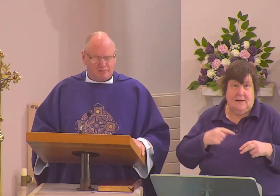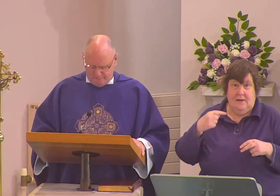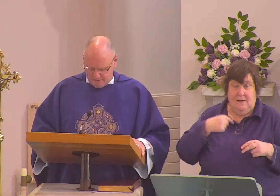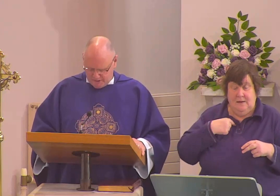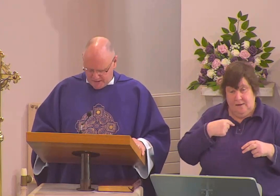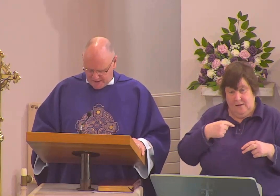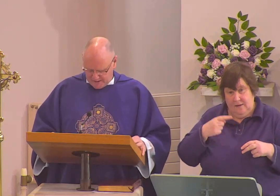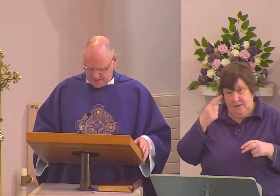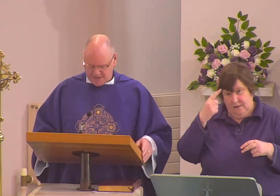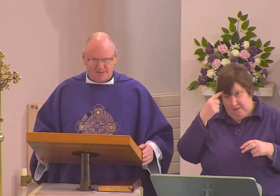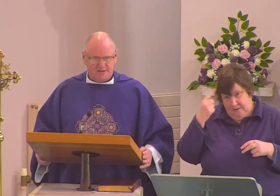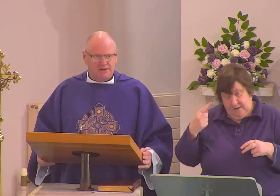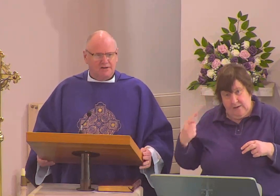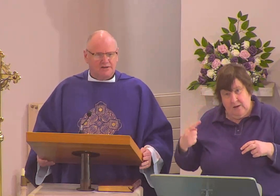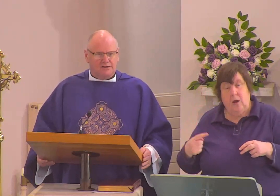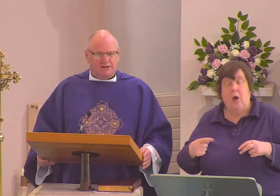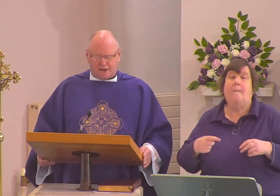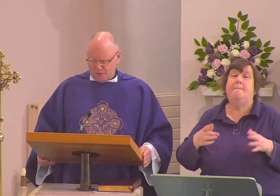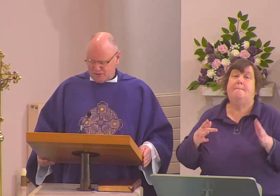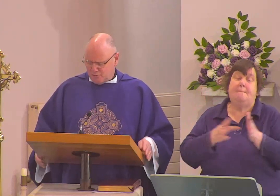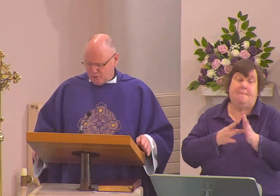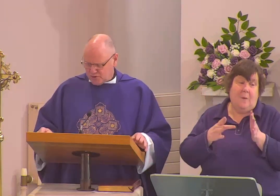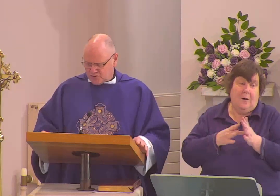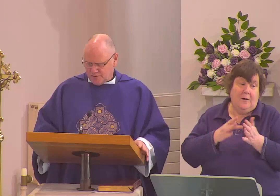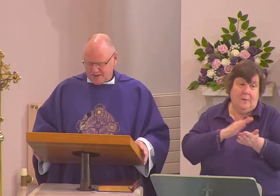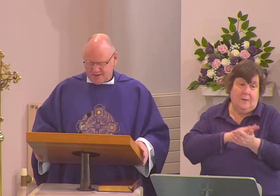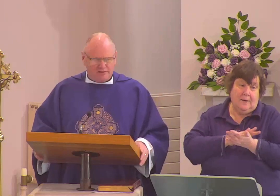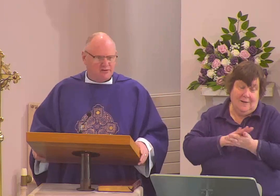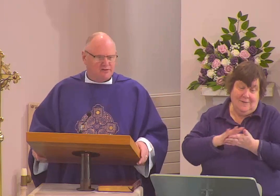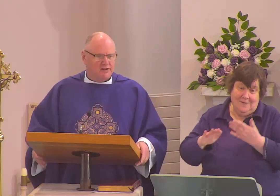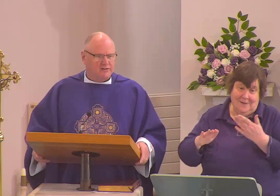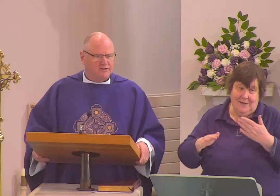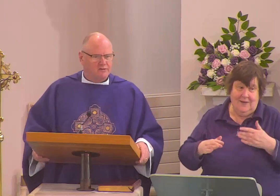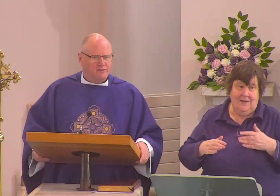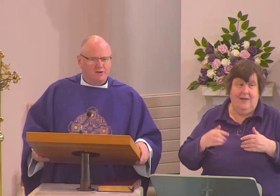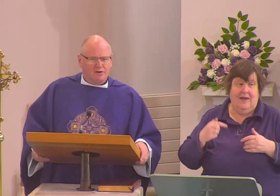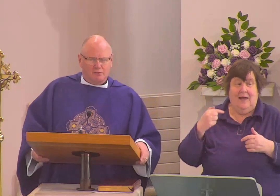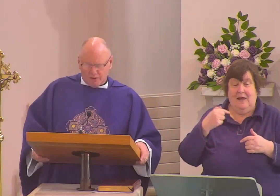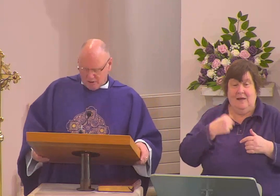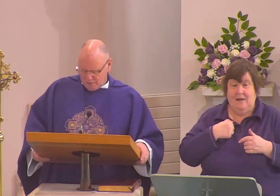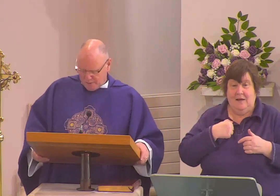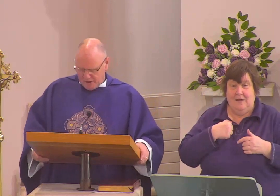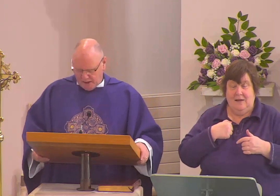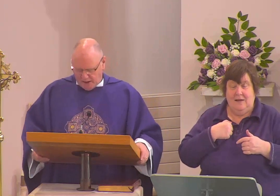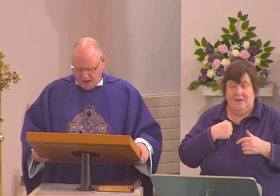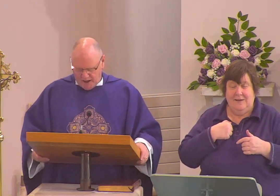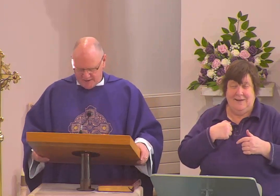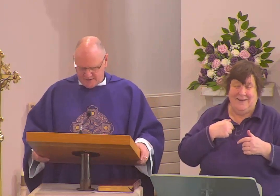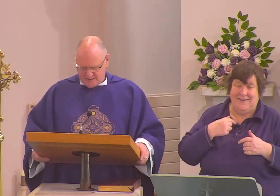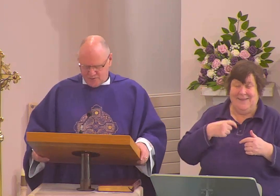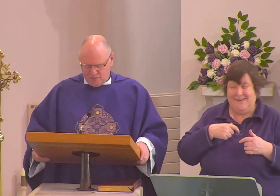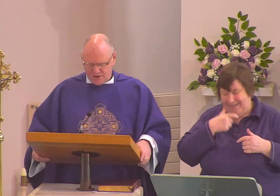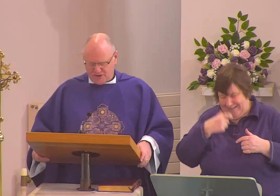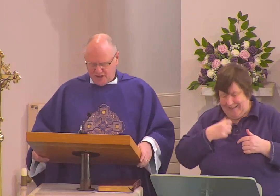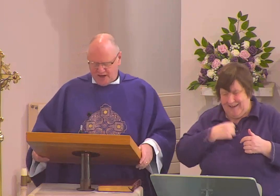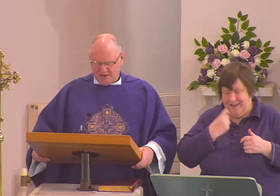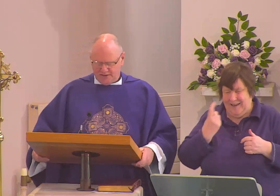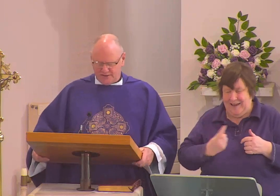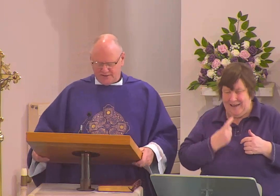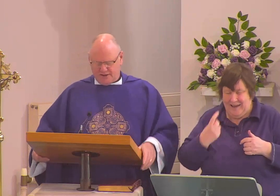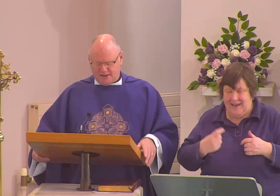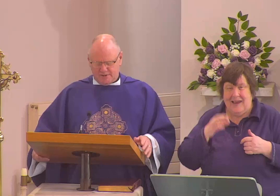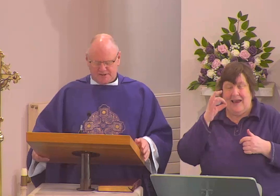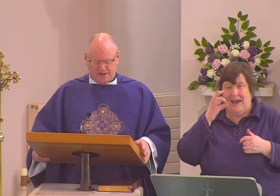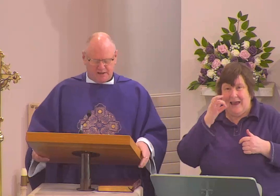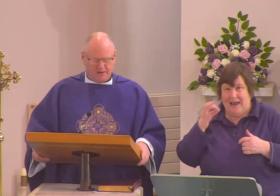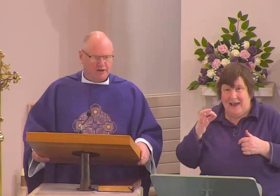of cleanliness, and I was amused to myself to think that we're now being asked to wash our hands